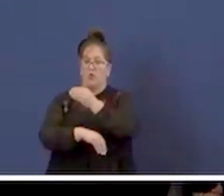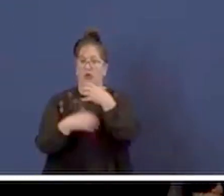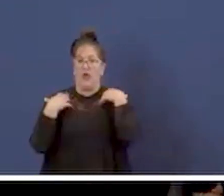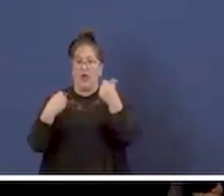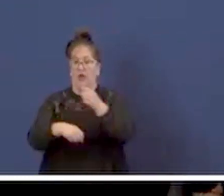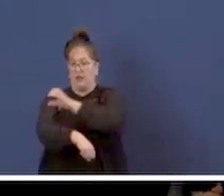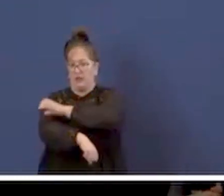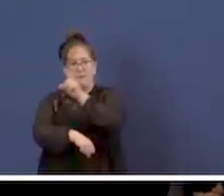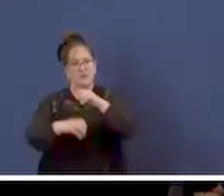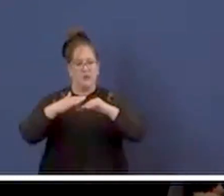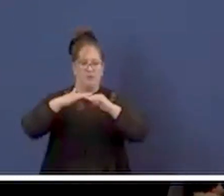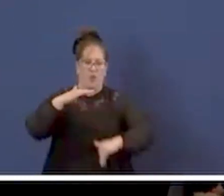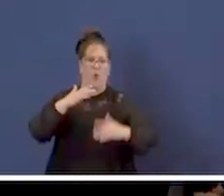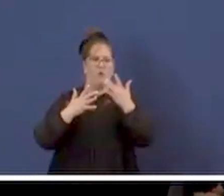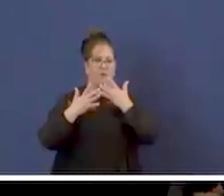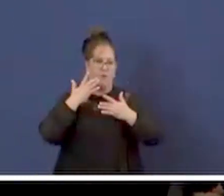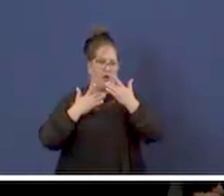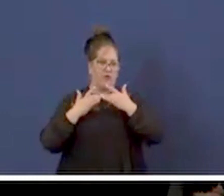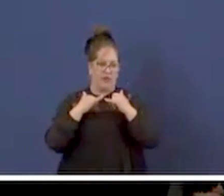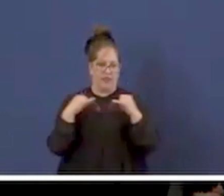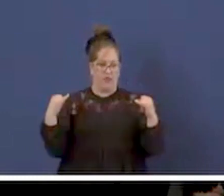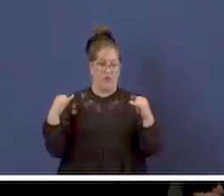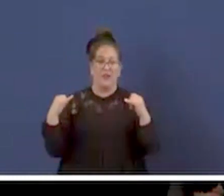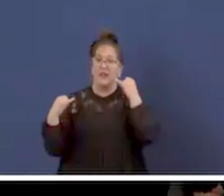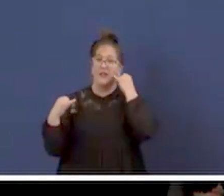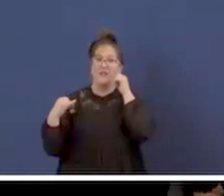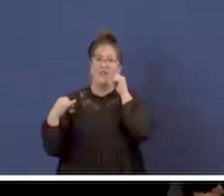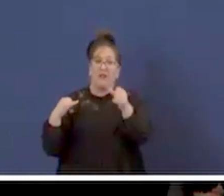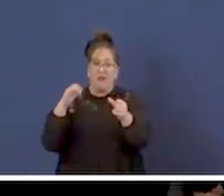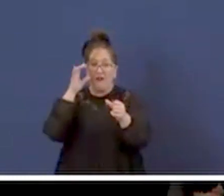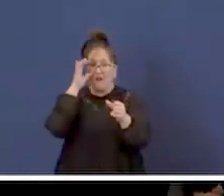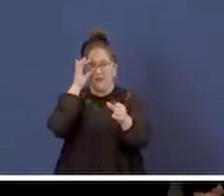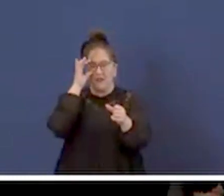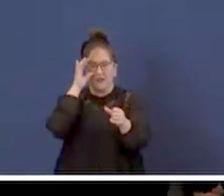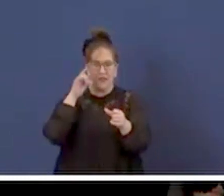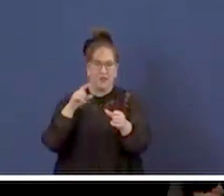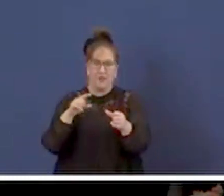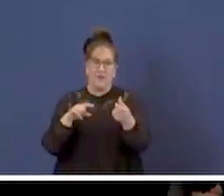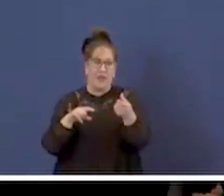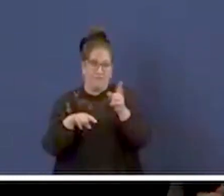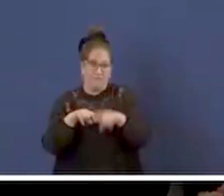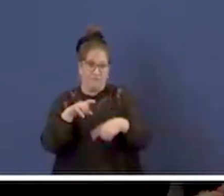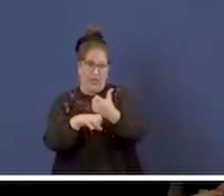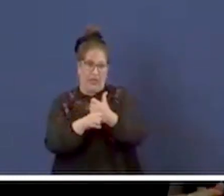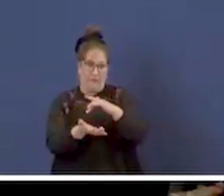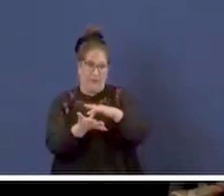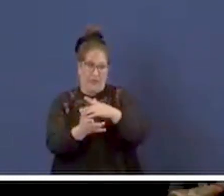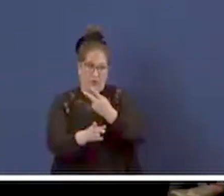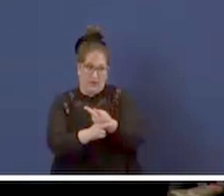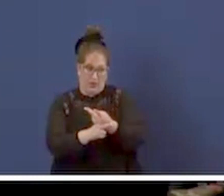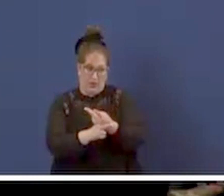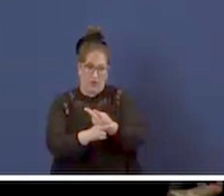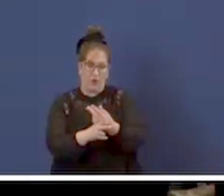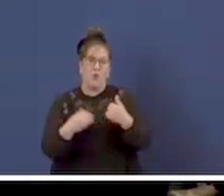below poverty level. Mm-hmm. And if they're not below poverty level, they don't get medical care. We have